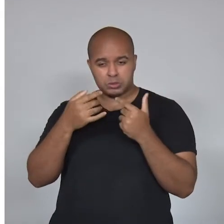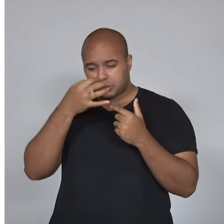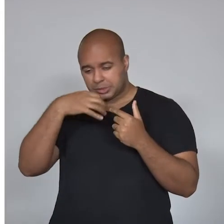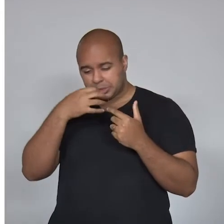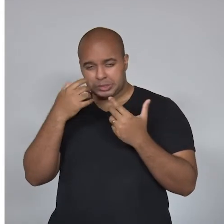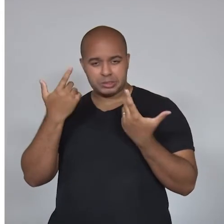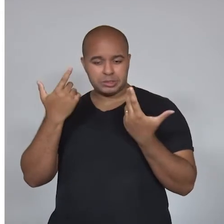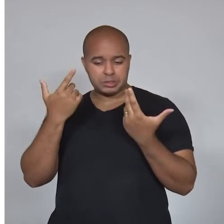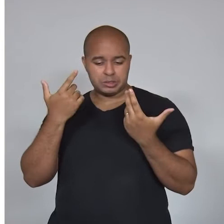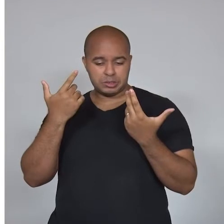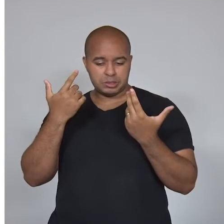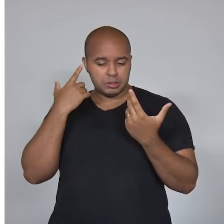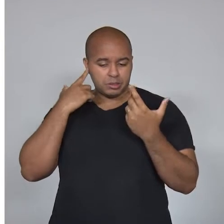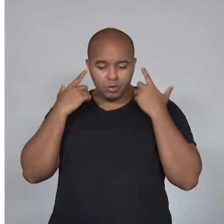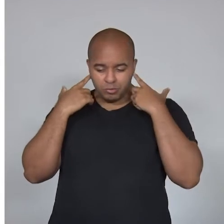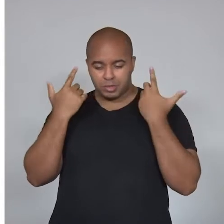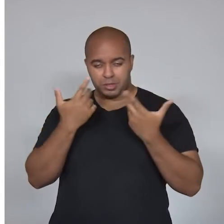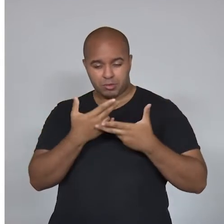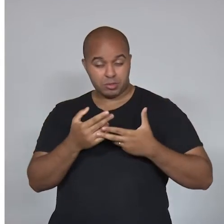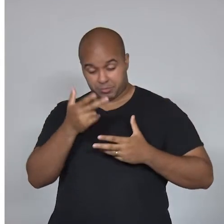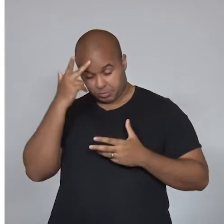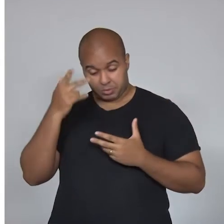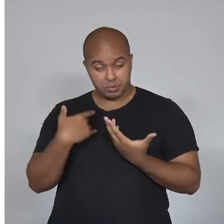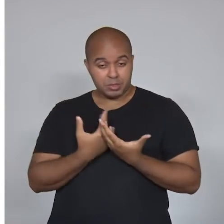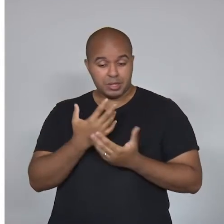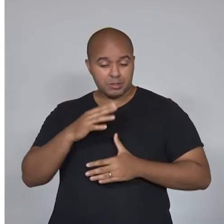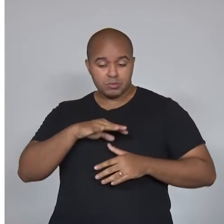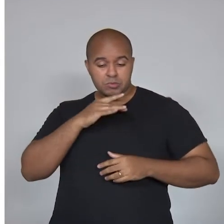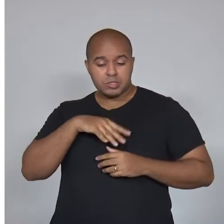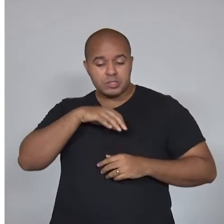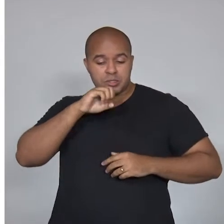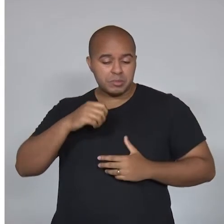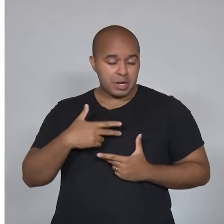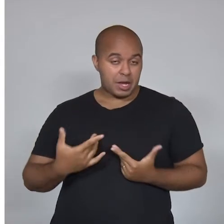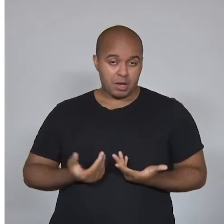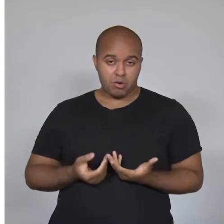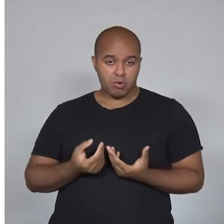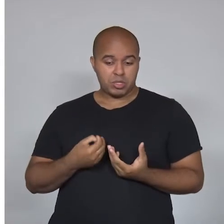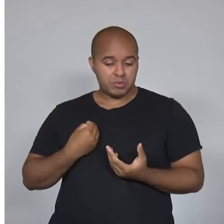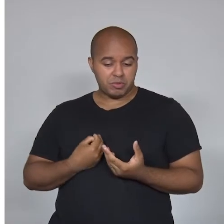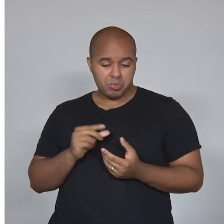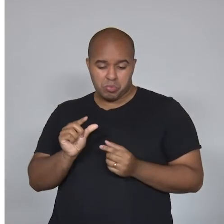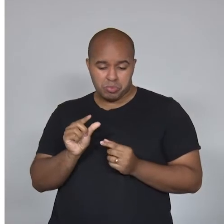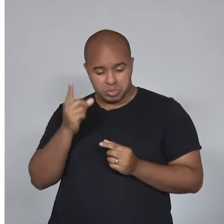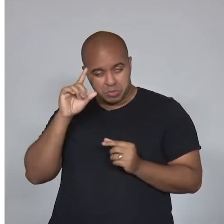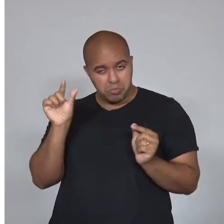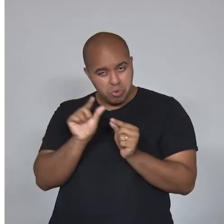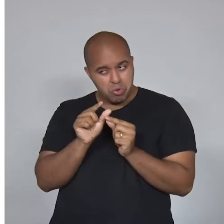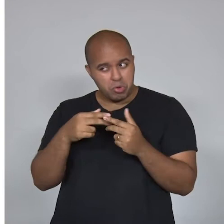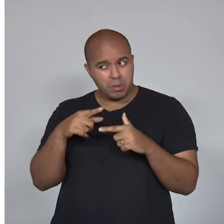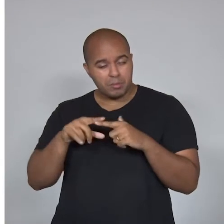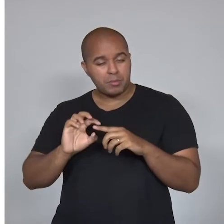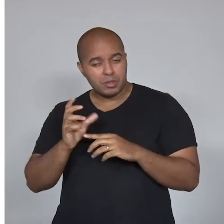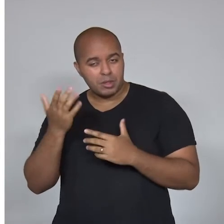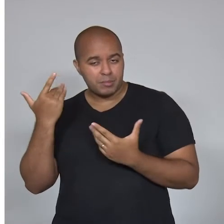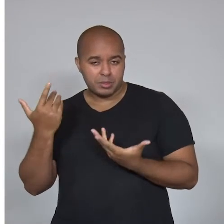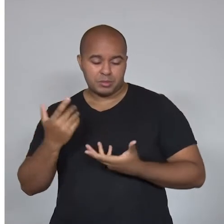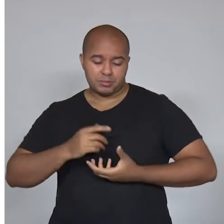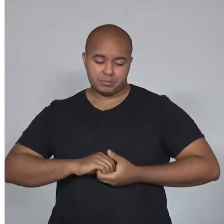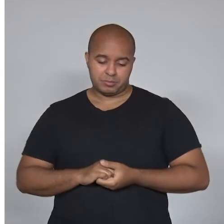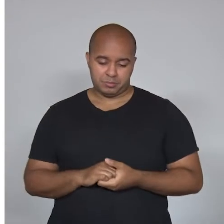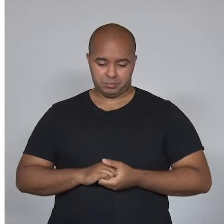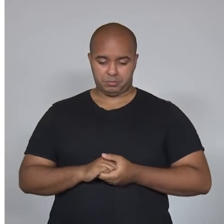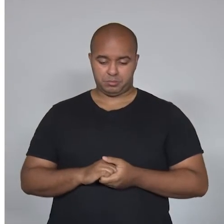slowly suffocated the victims. Some victims died within a few days of contracting influenza,